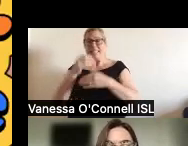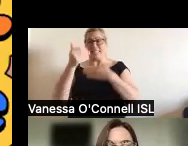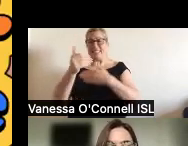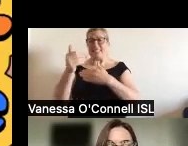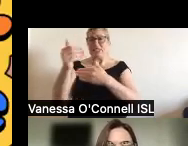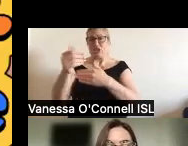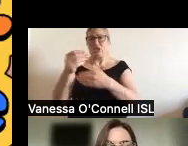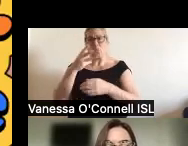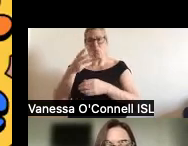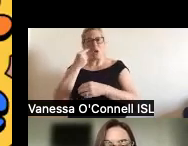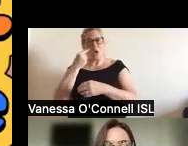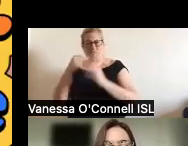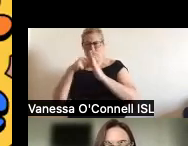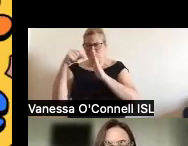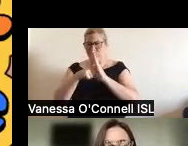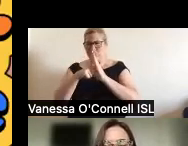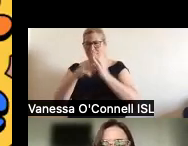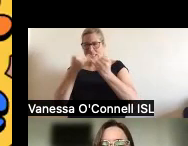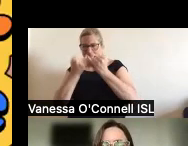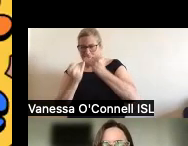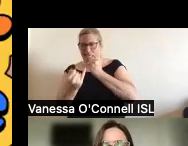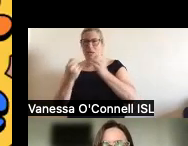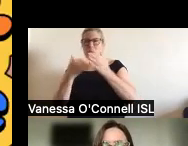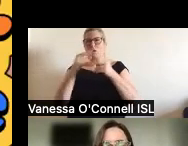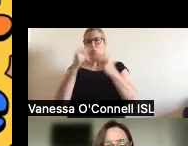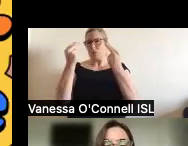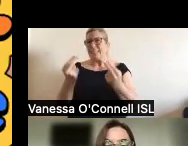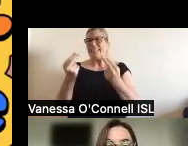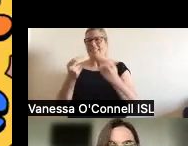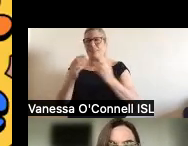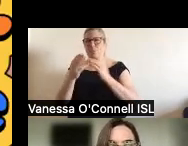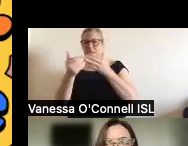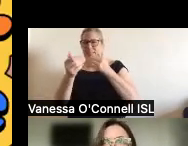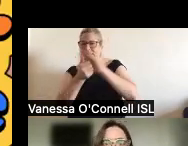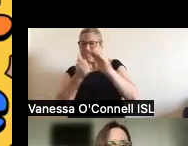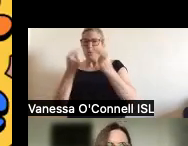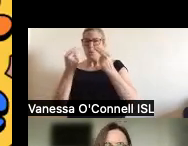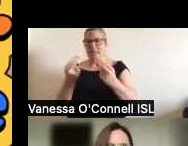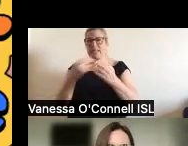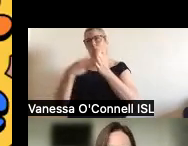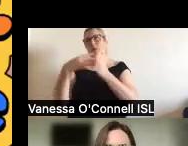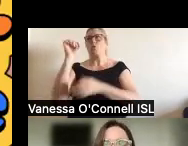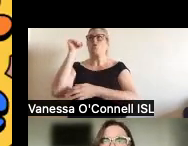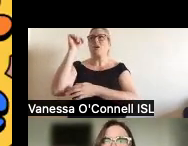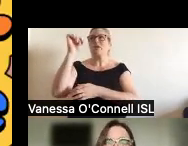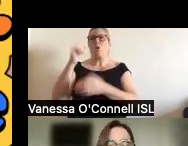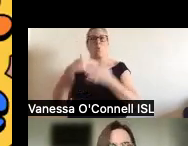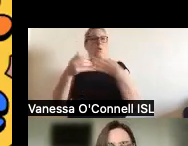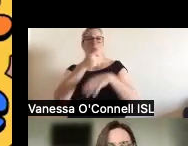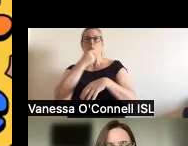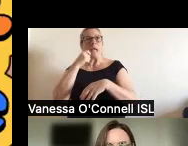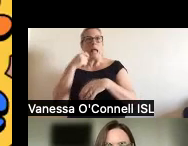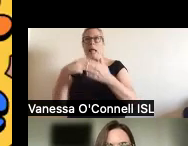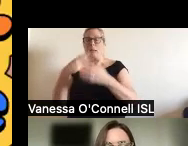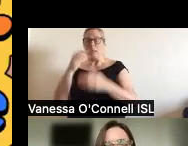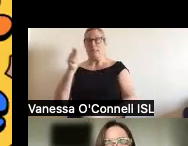real nitty-gritty skills that you'll need to run for election. So those things from, when you knock at the door, what do you say? When you're pulling